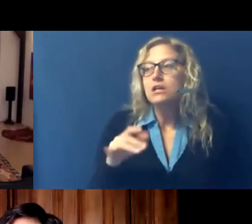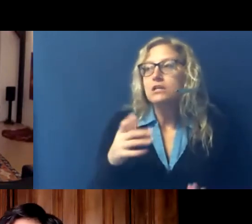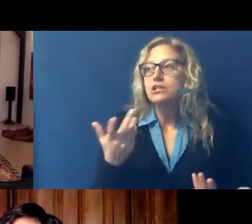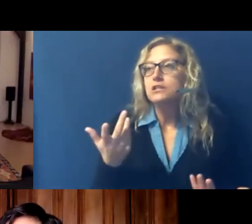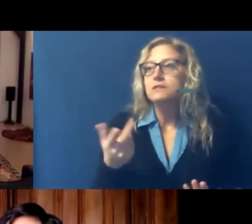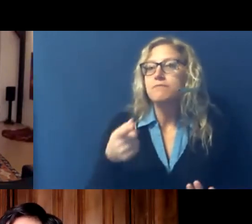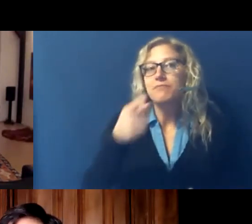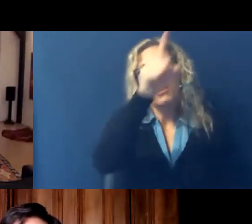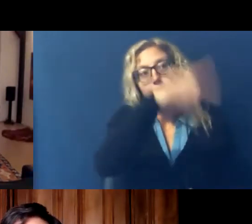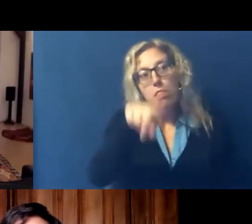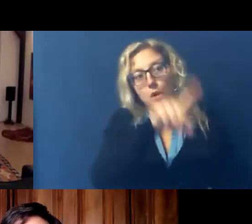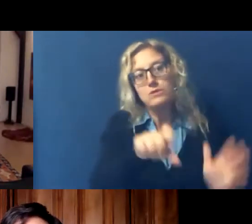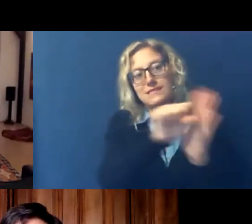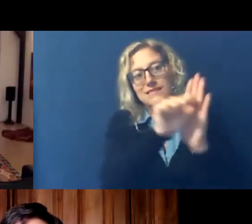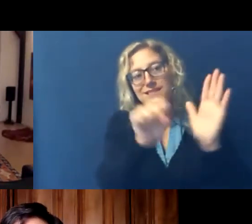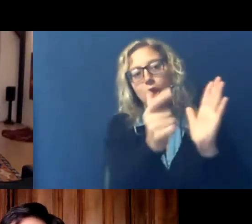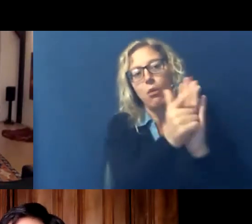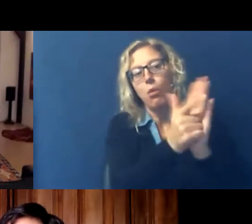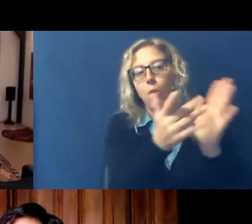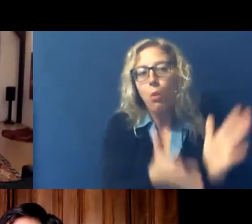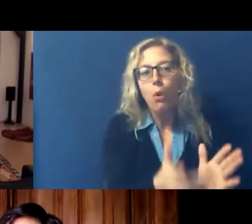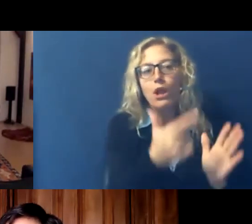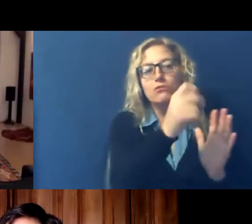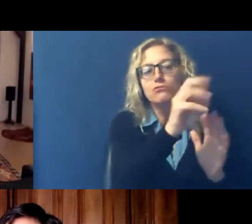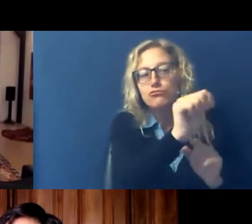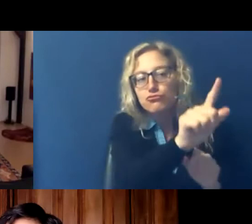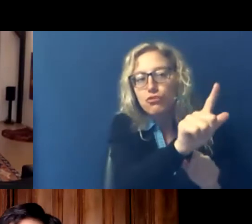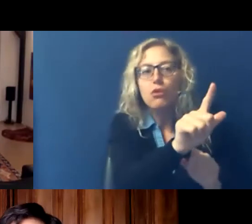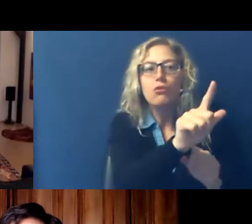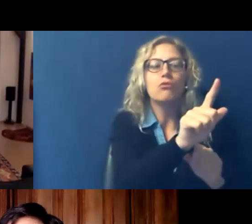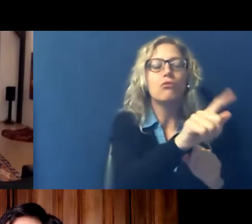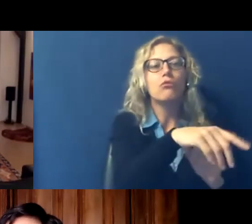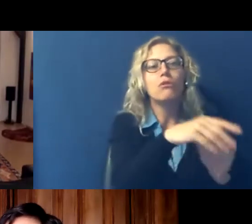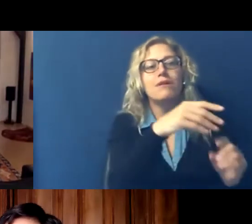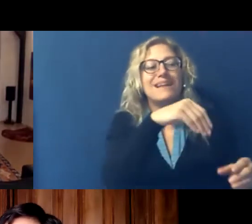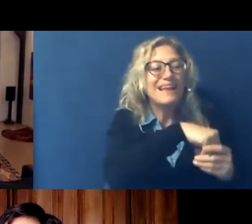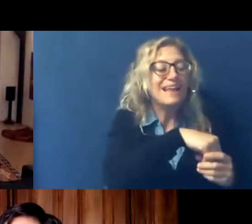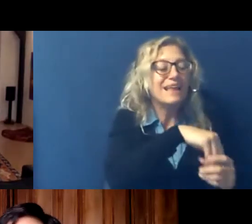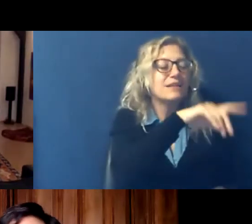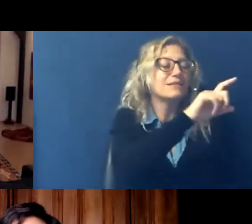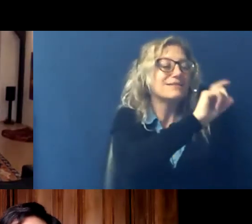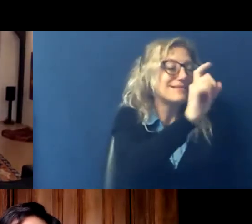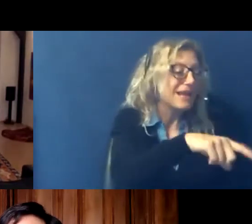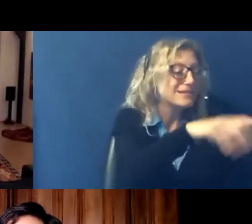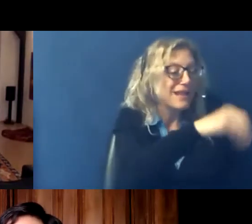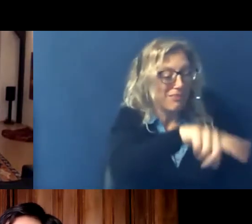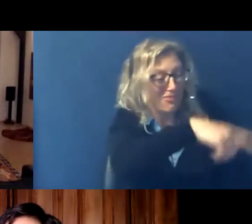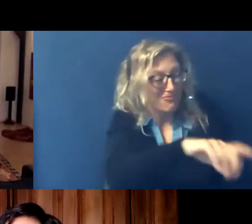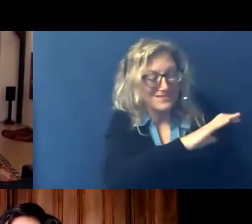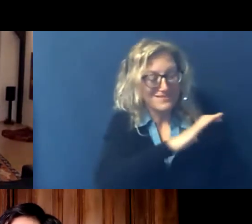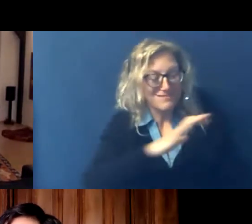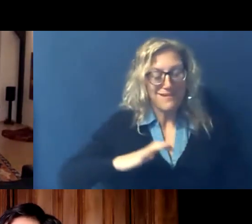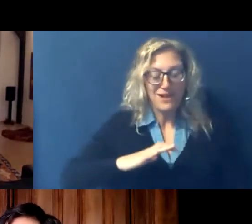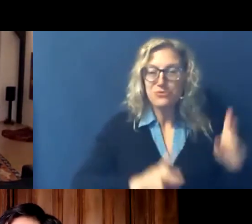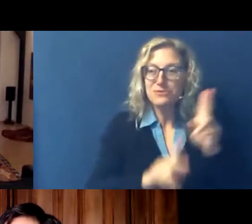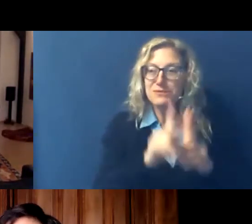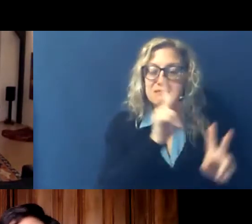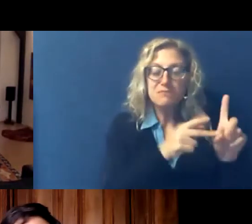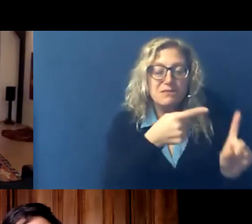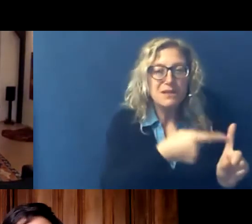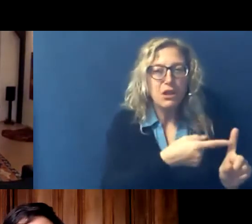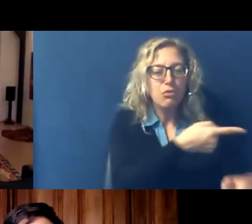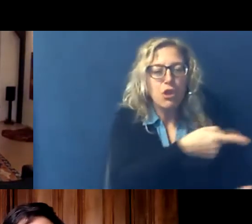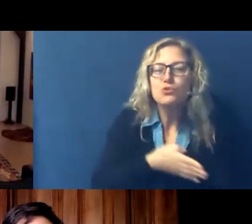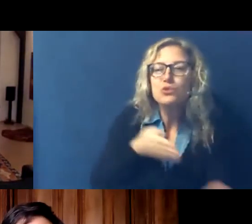those states' attorneys general and Texas and those Congress people